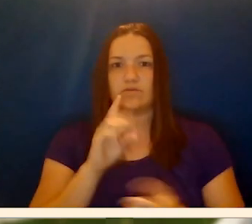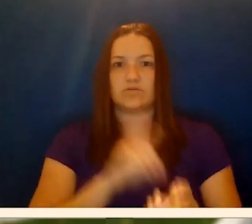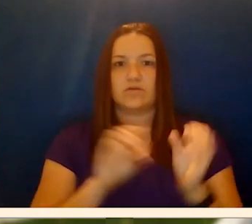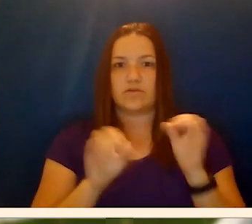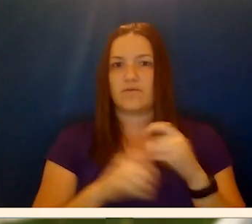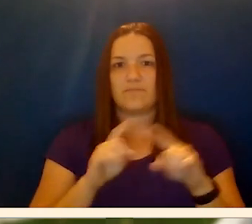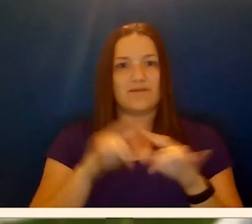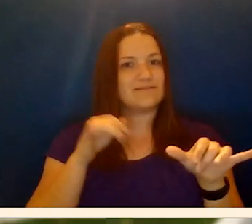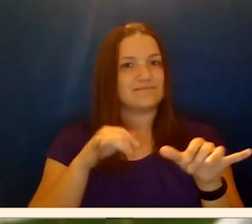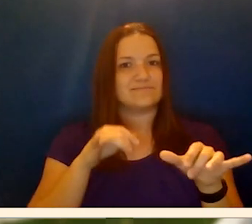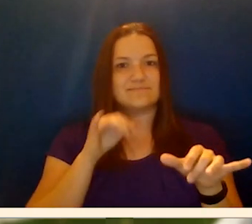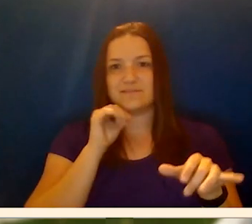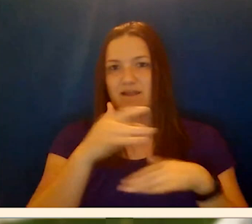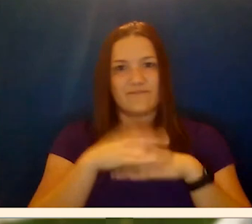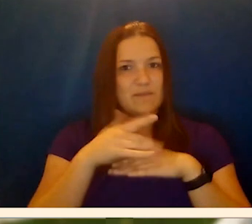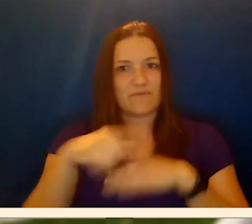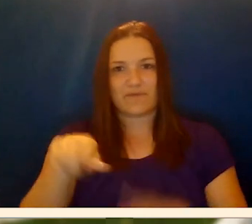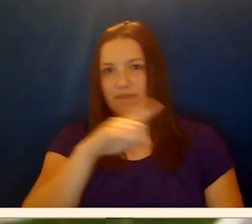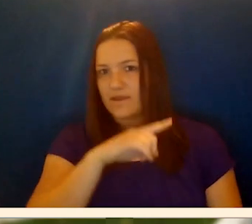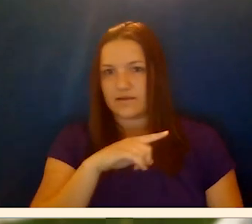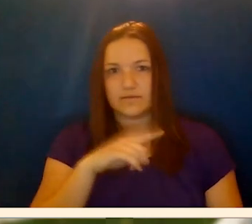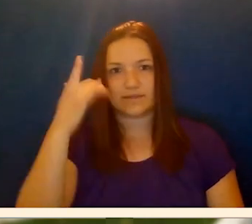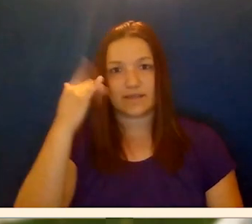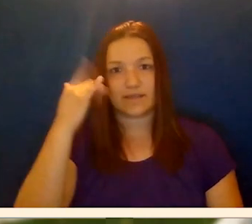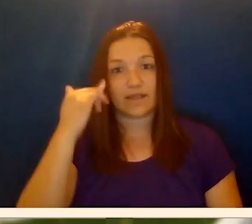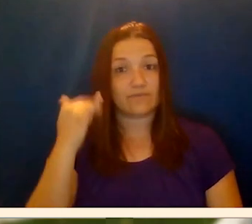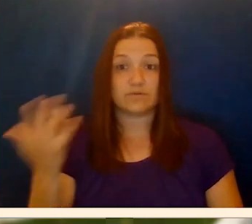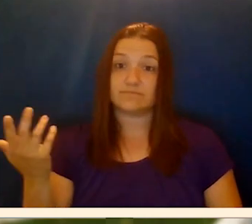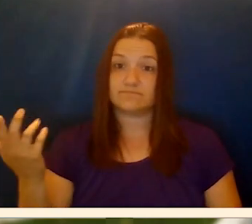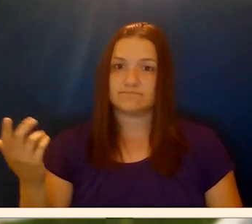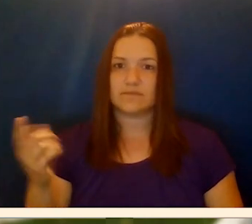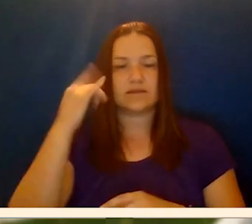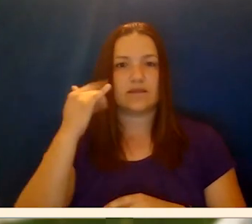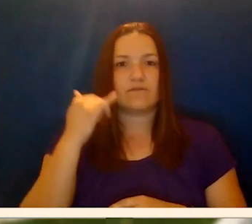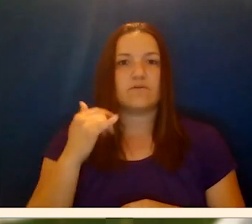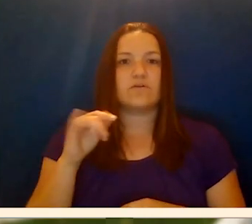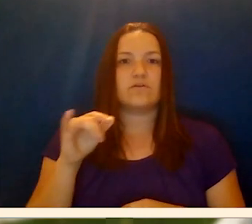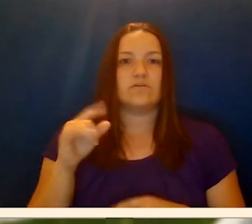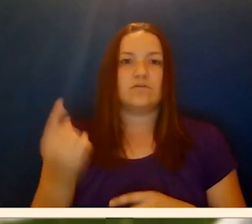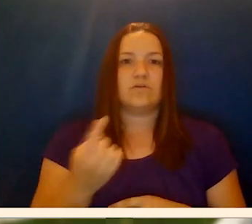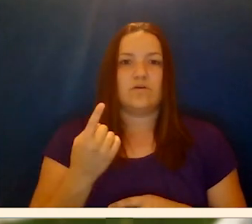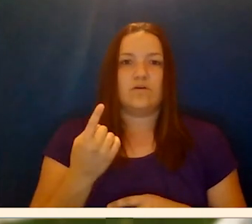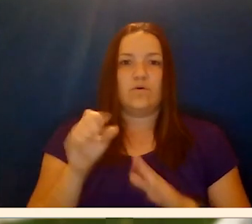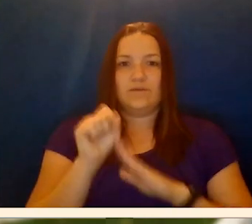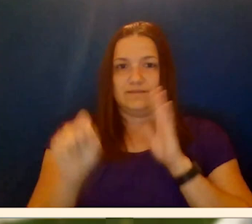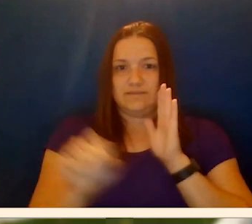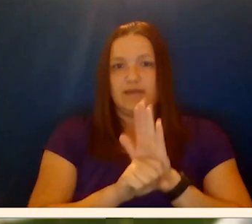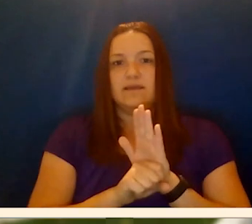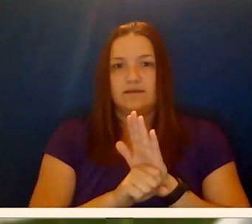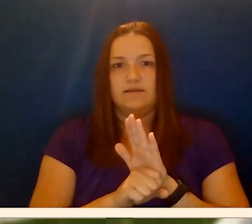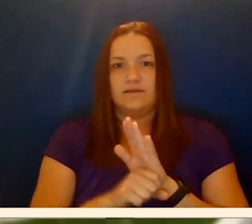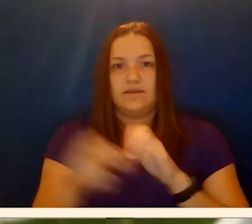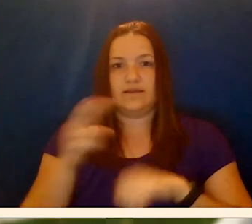doctor's office, but that wasn't available to them in California. But California is the only state in